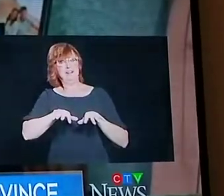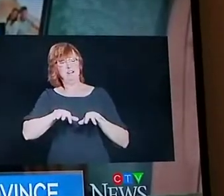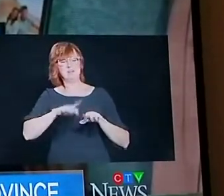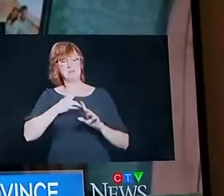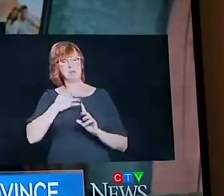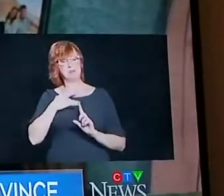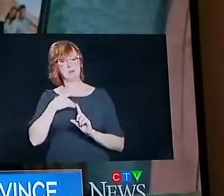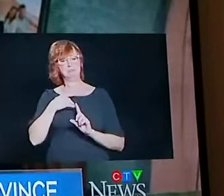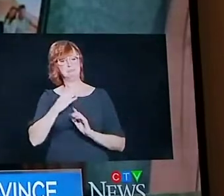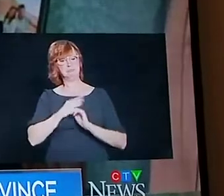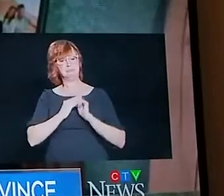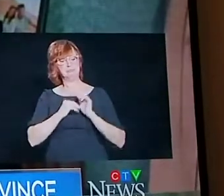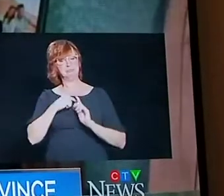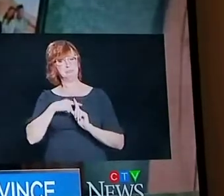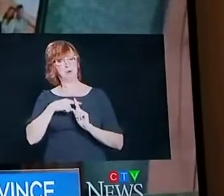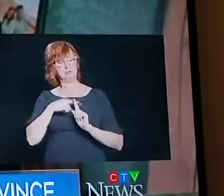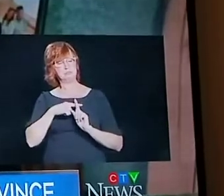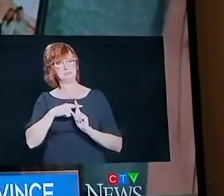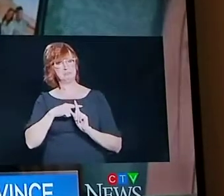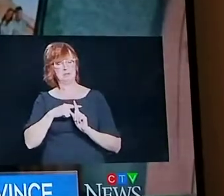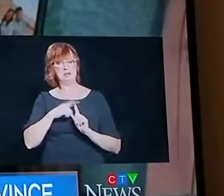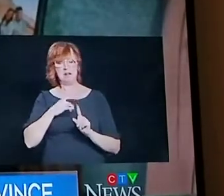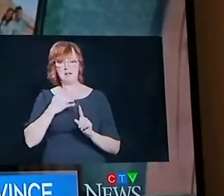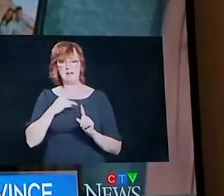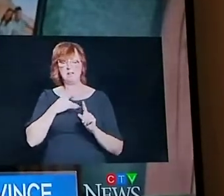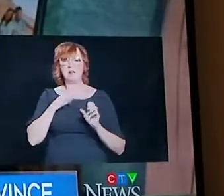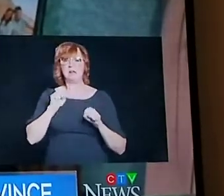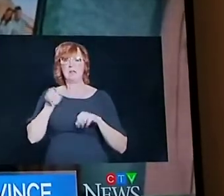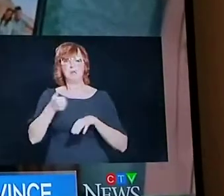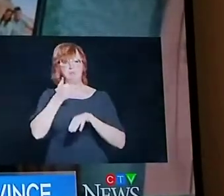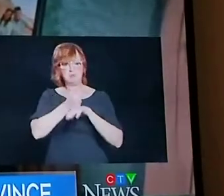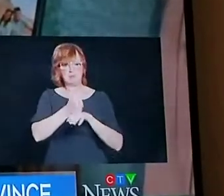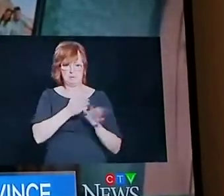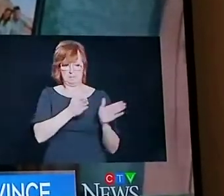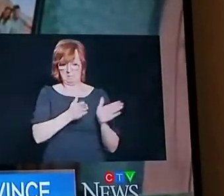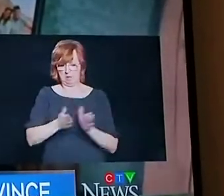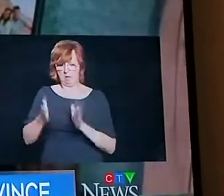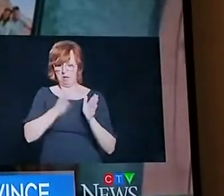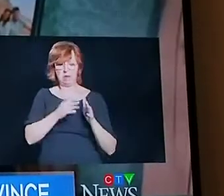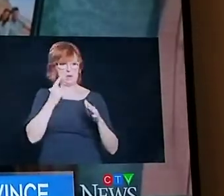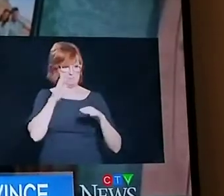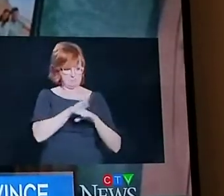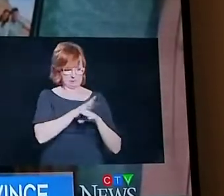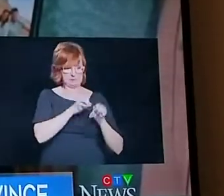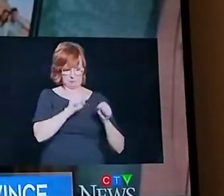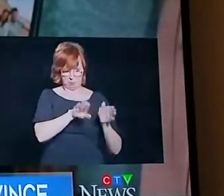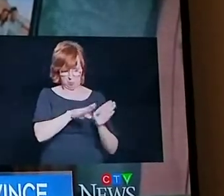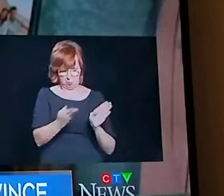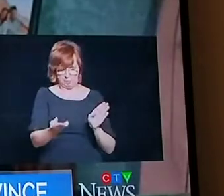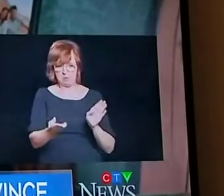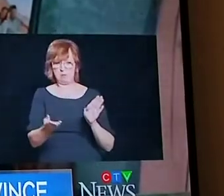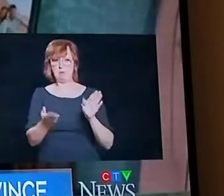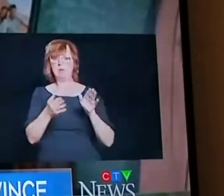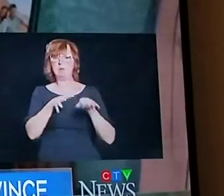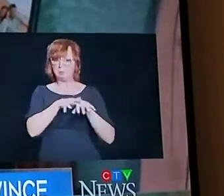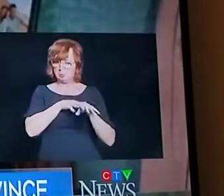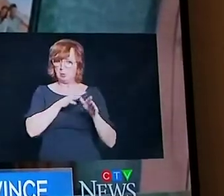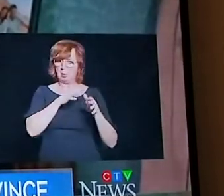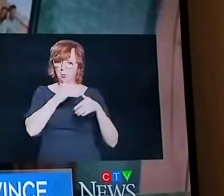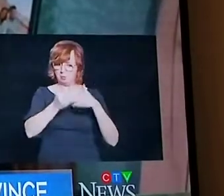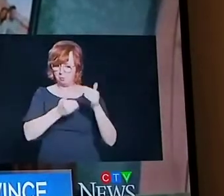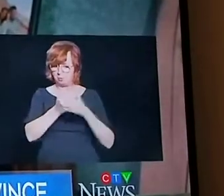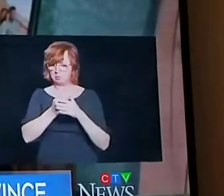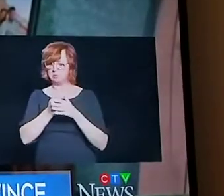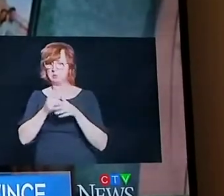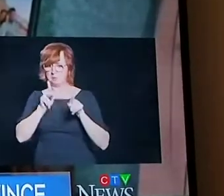businesses and services to gradually reopen and to allow for more people to return to work. Again,